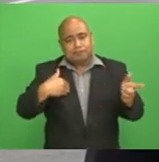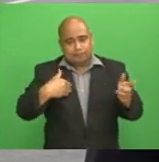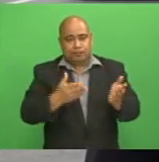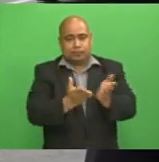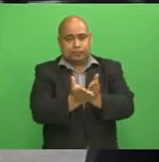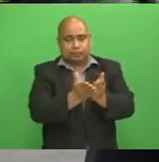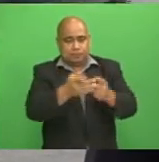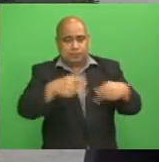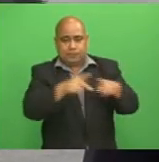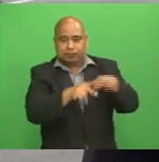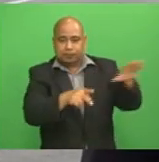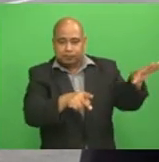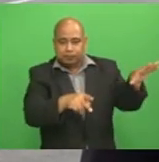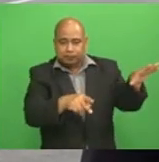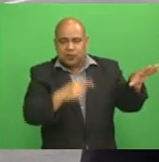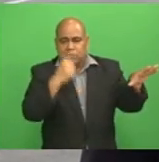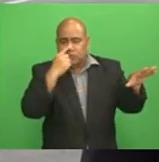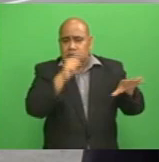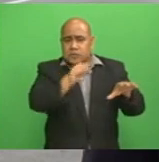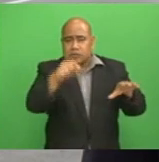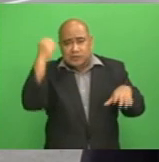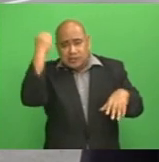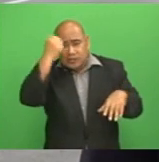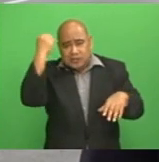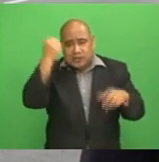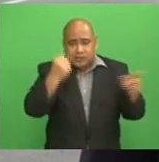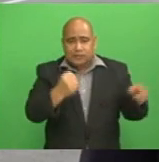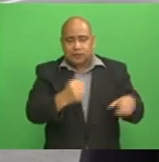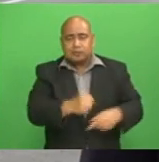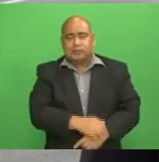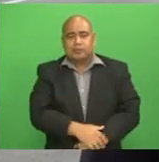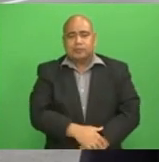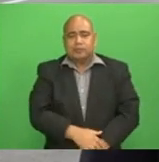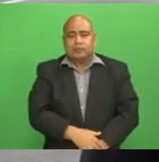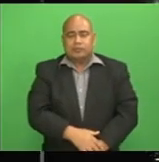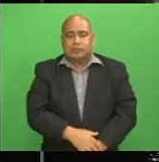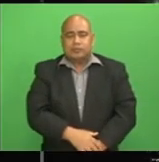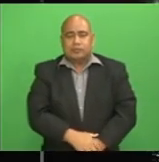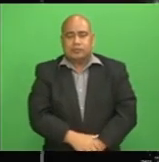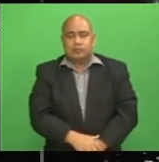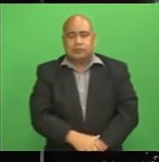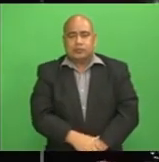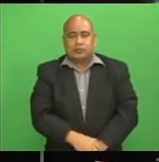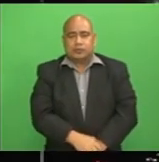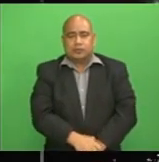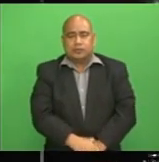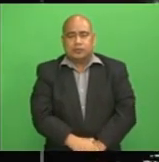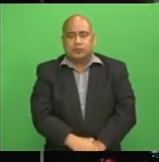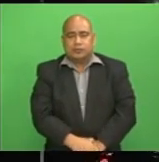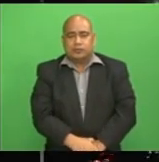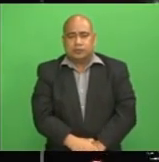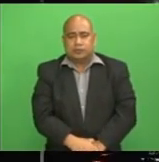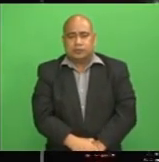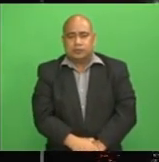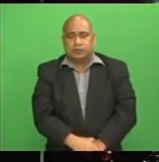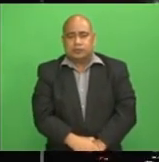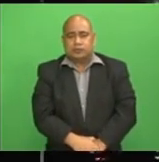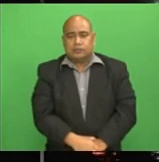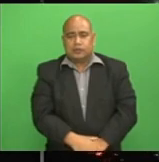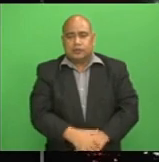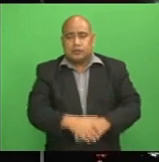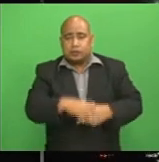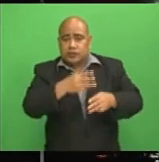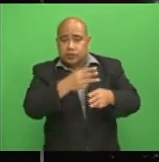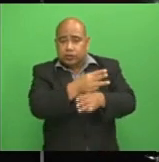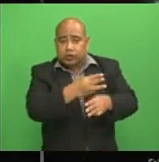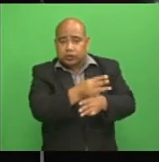anxiety or depression. Venina Rakautonga, FBC News. The timber industry is facing challenging times